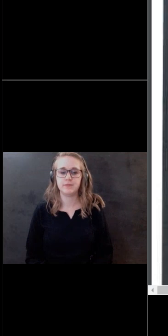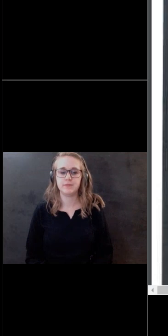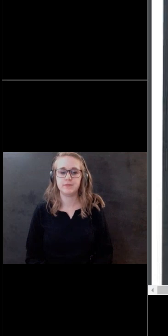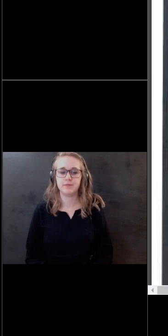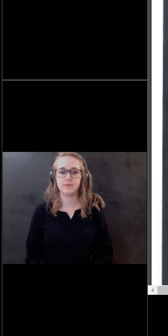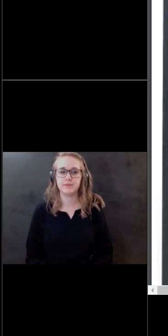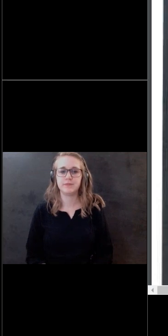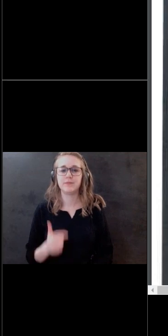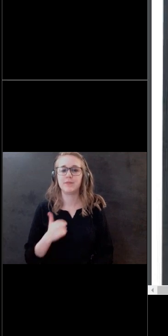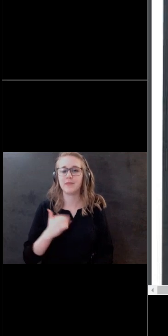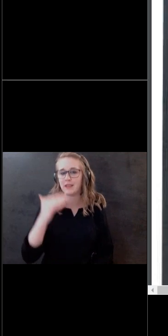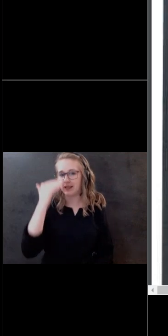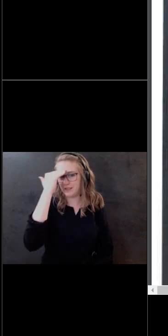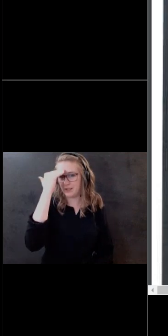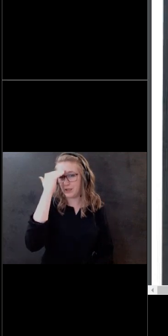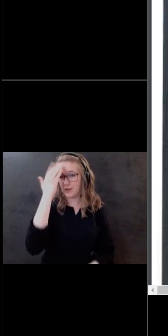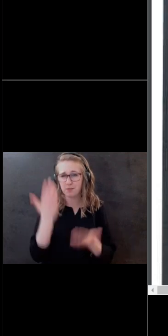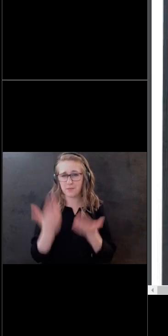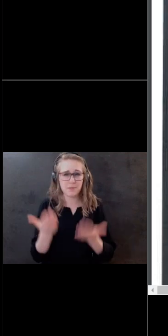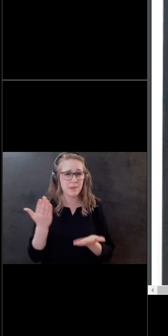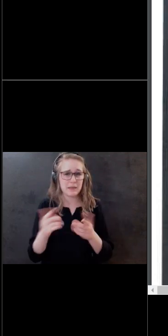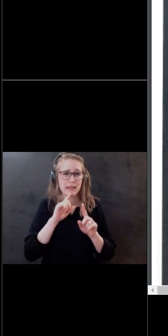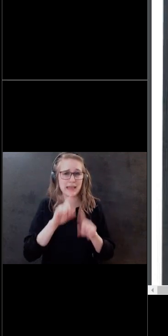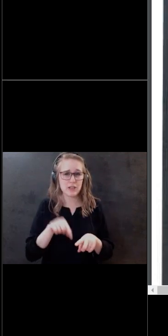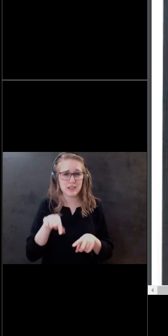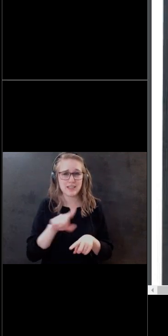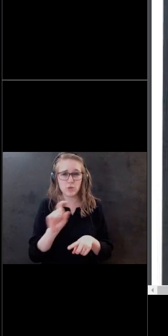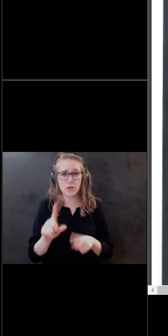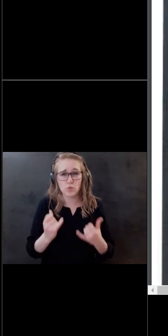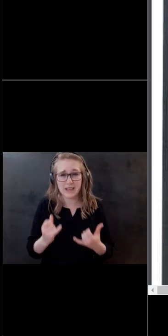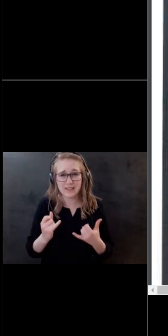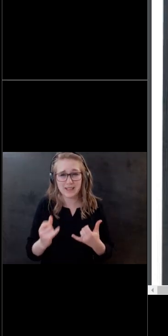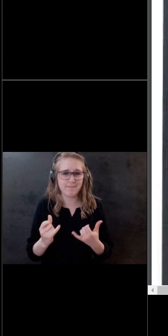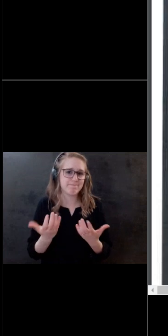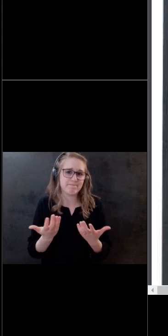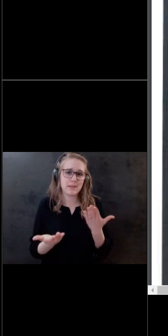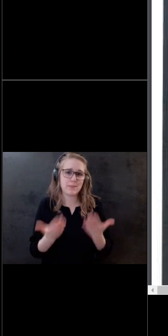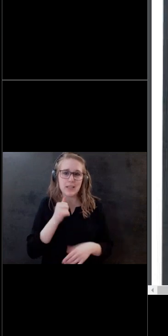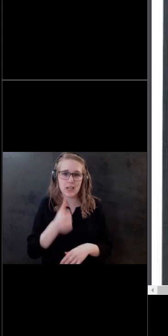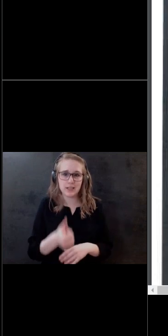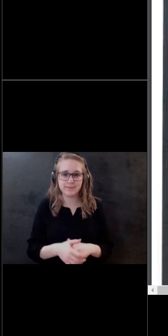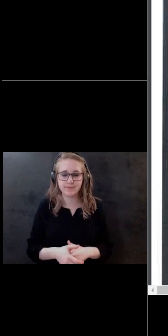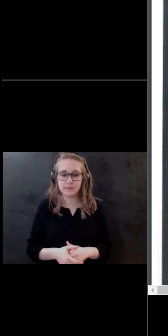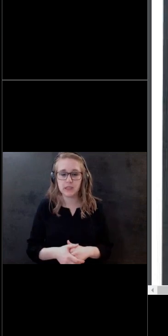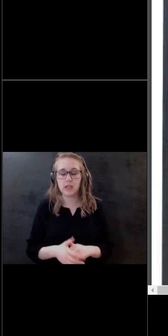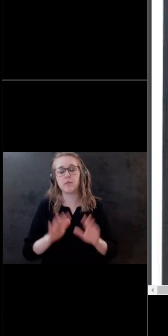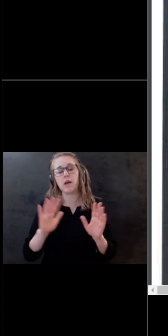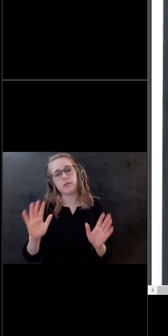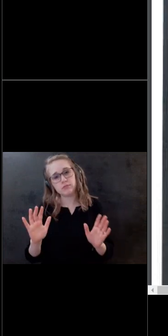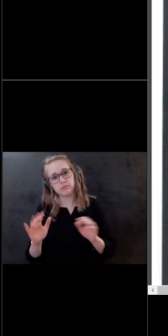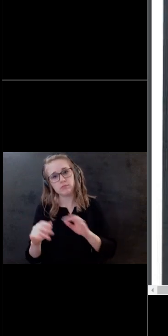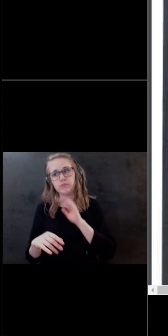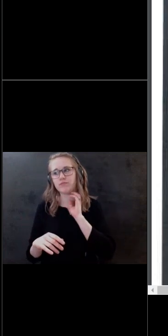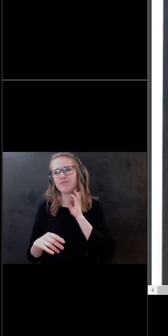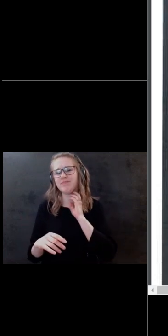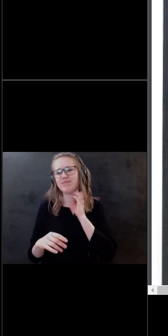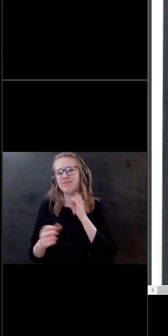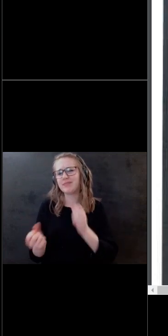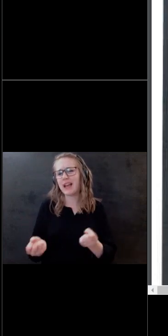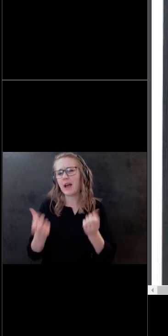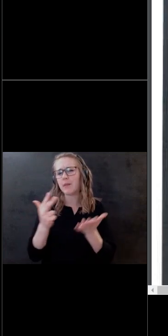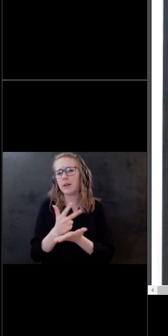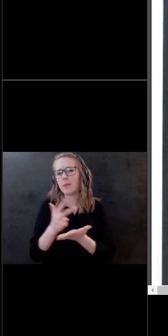I know we may not have an answer to this question right now, but theoretically speaking, how many parking